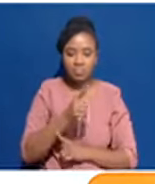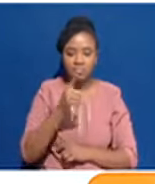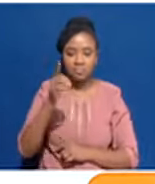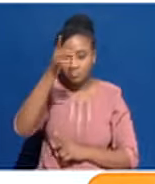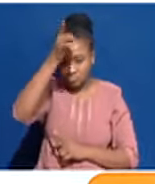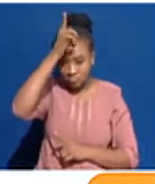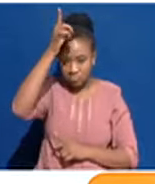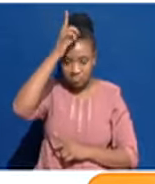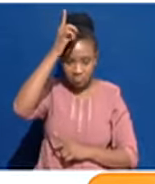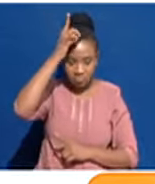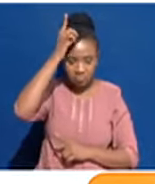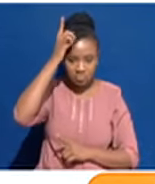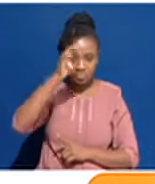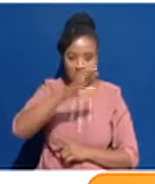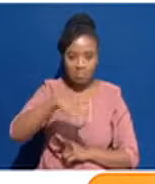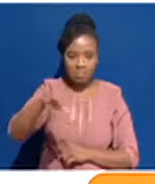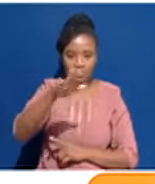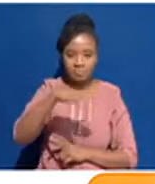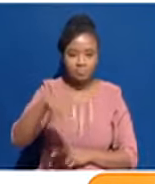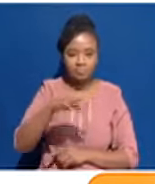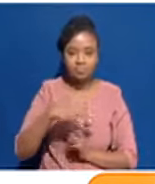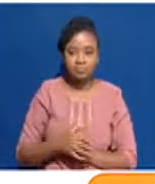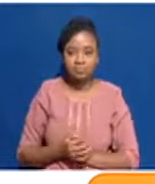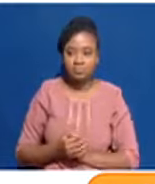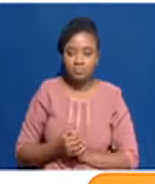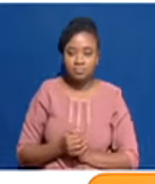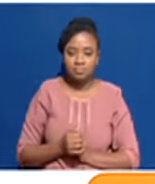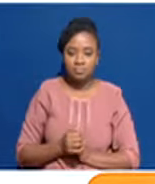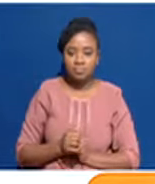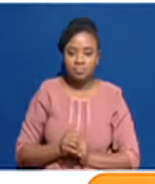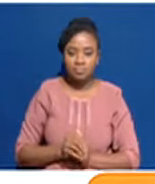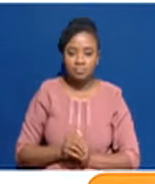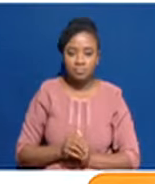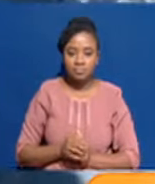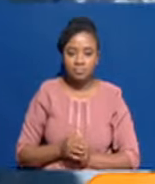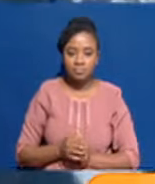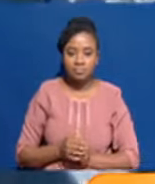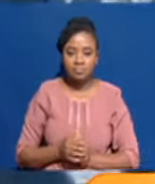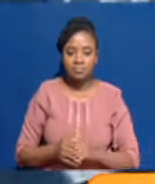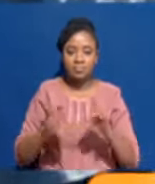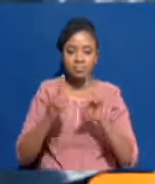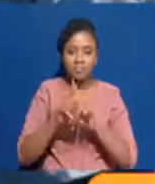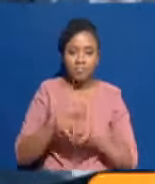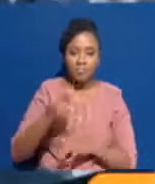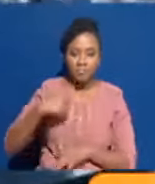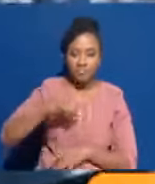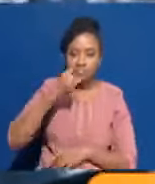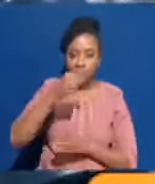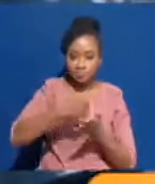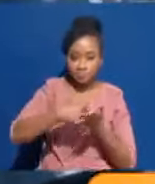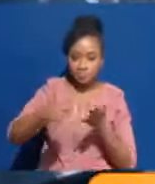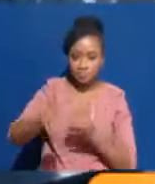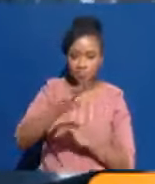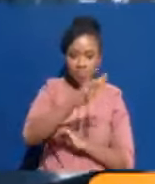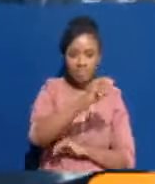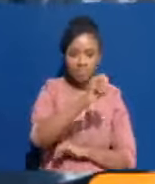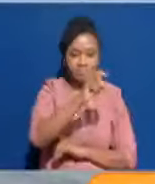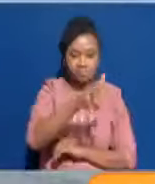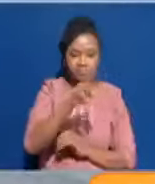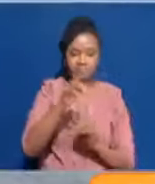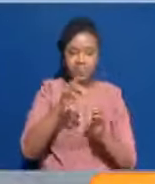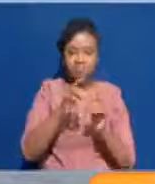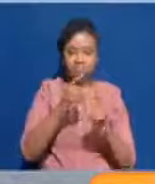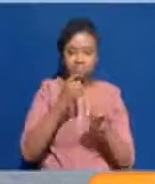rural areas around our inland lakes. We have signed MOUs with 4 BMUs in